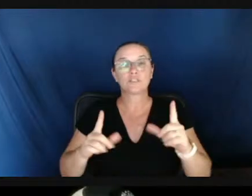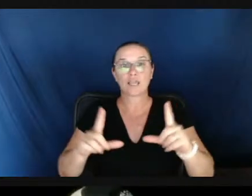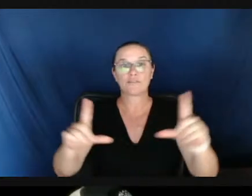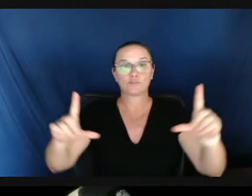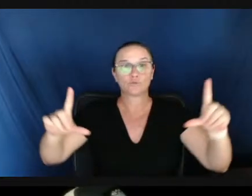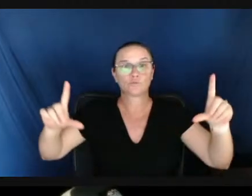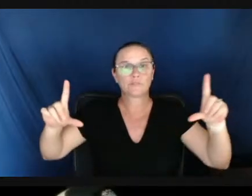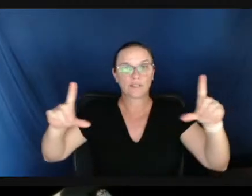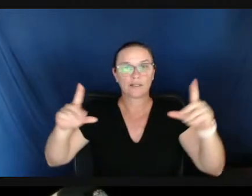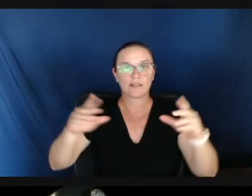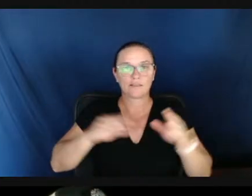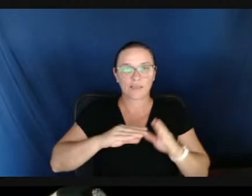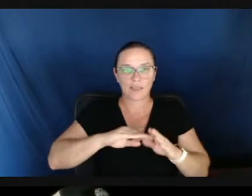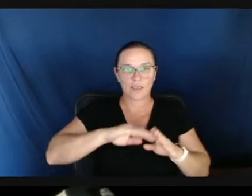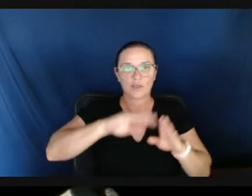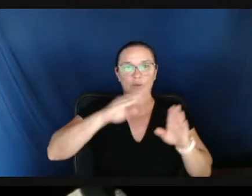this